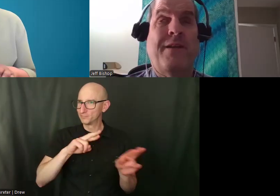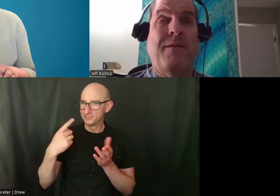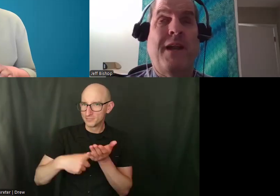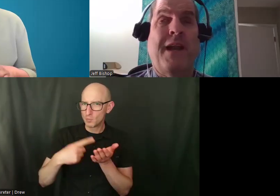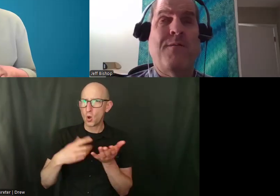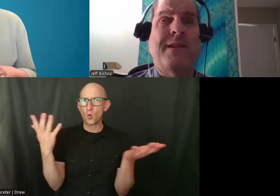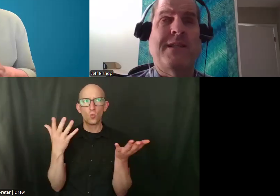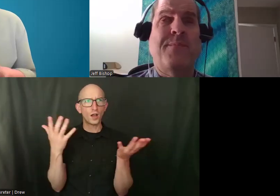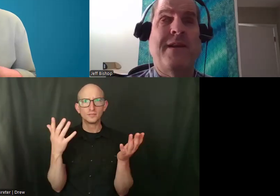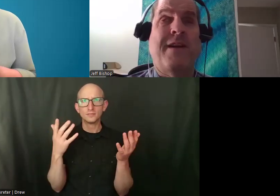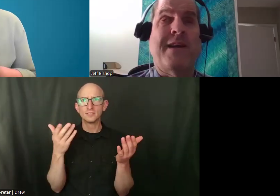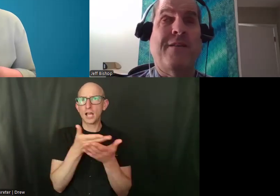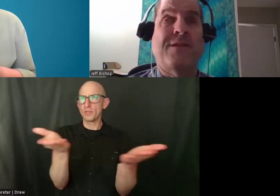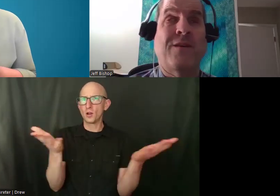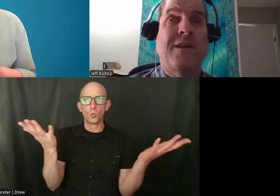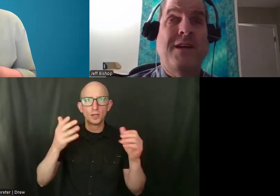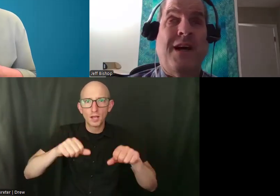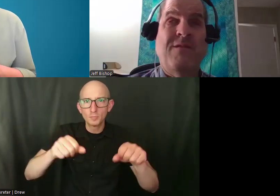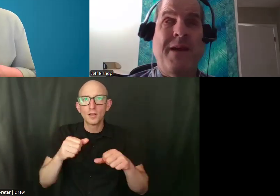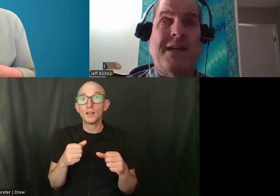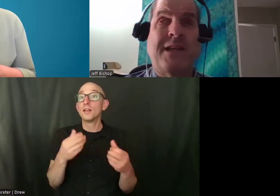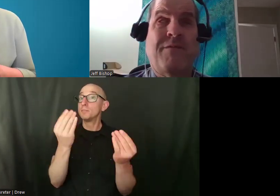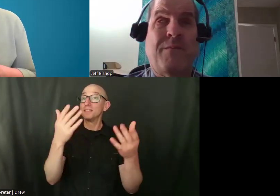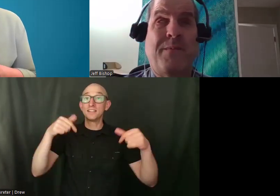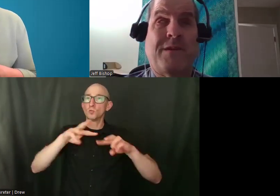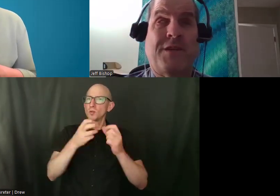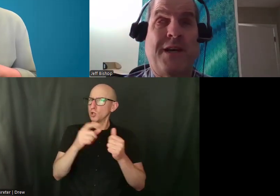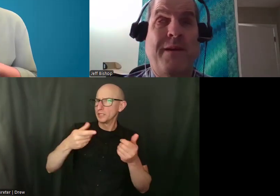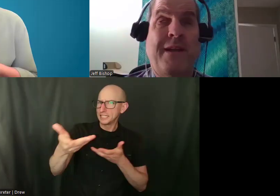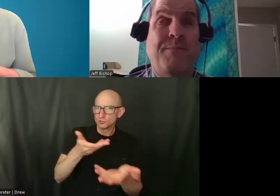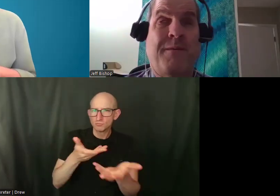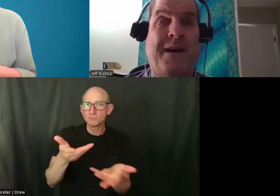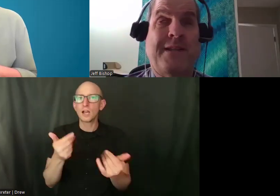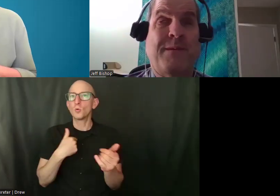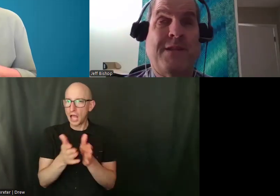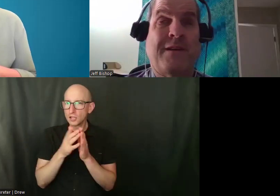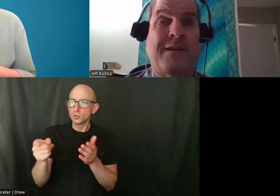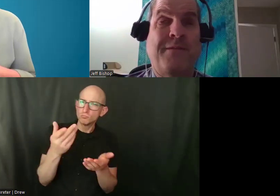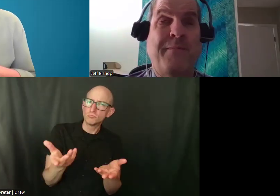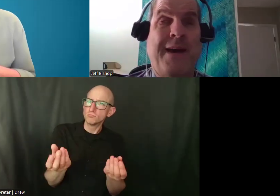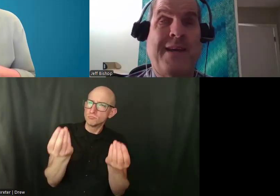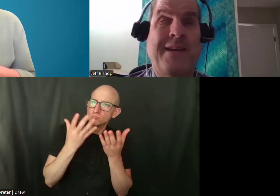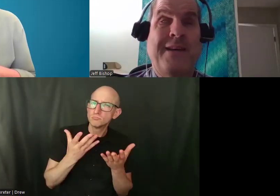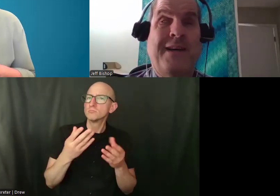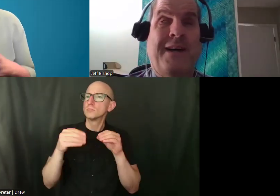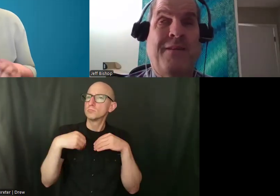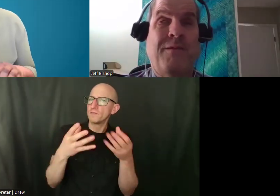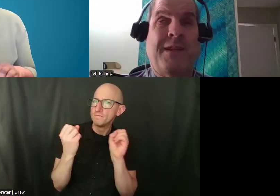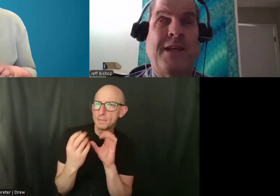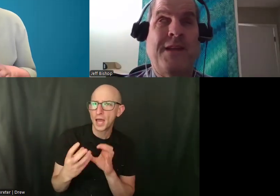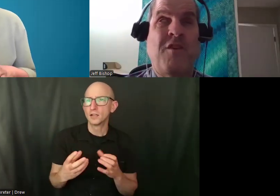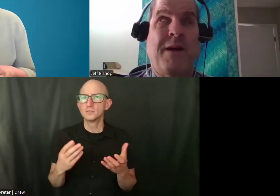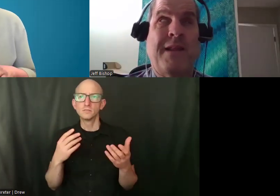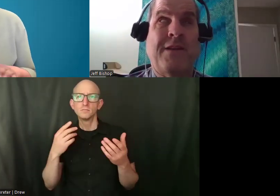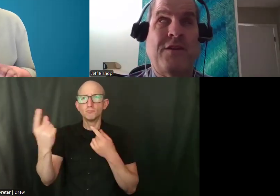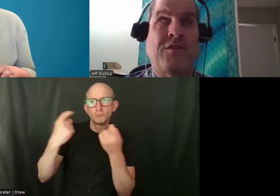here. And I want this to be interactive. So I will be asking for people to chime in, provide some constructive feedback on